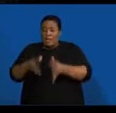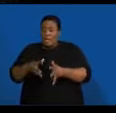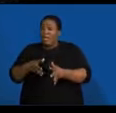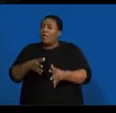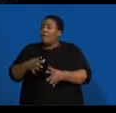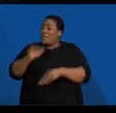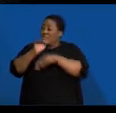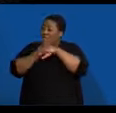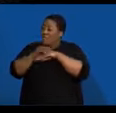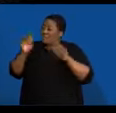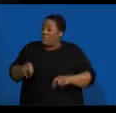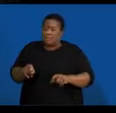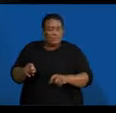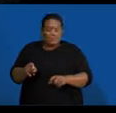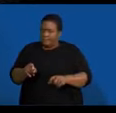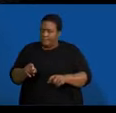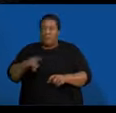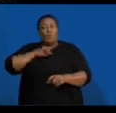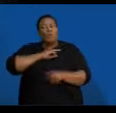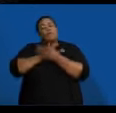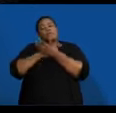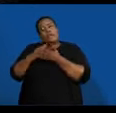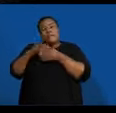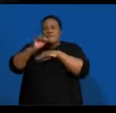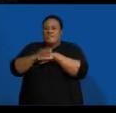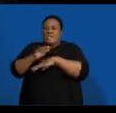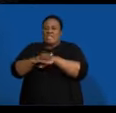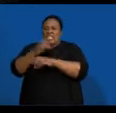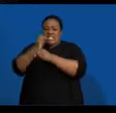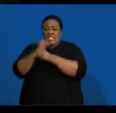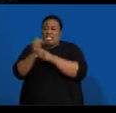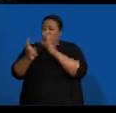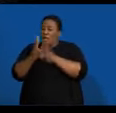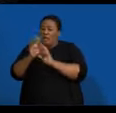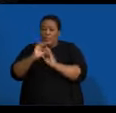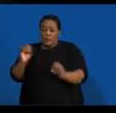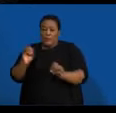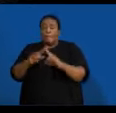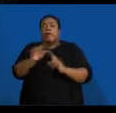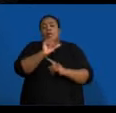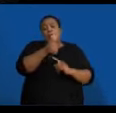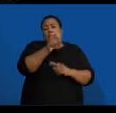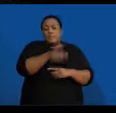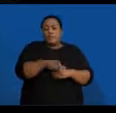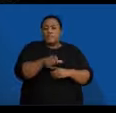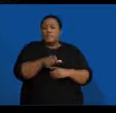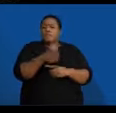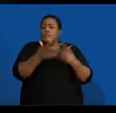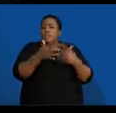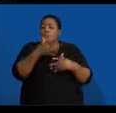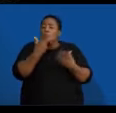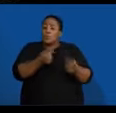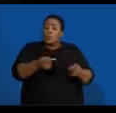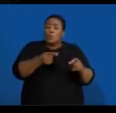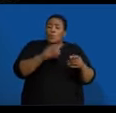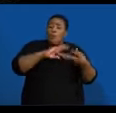that you have, because some of us have friends that are not in grade 12. So just talk to somebody that is doing maths